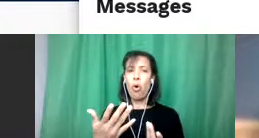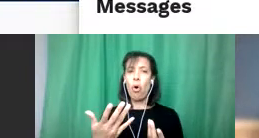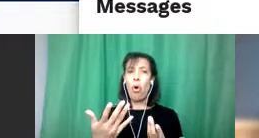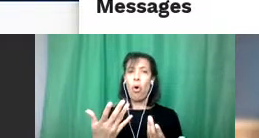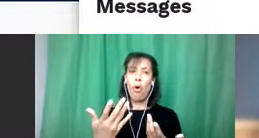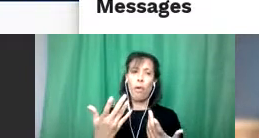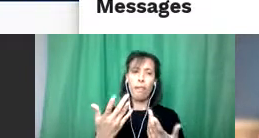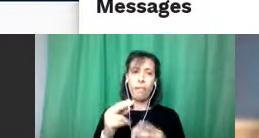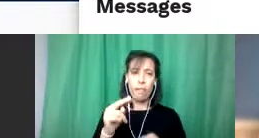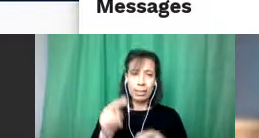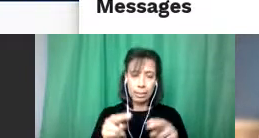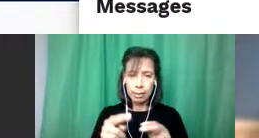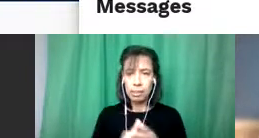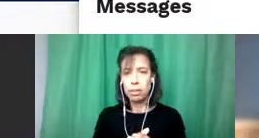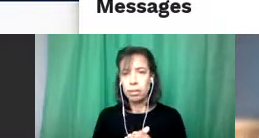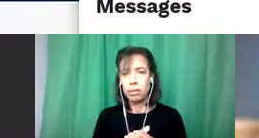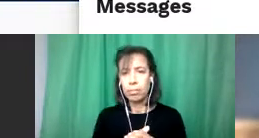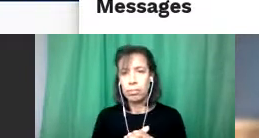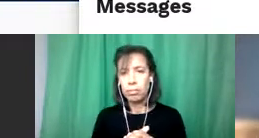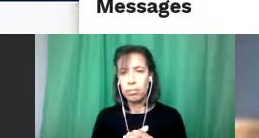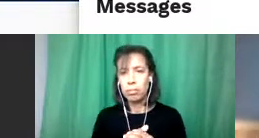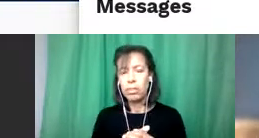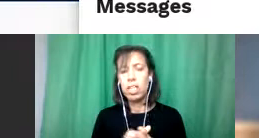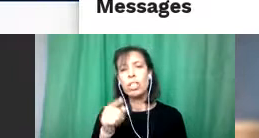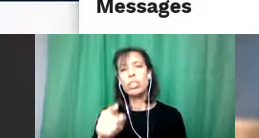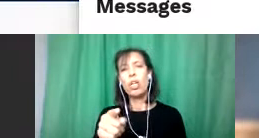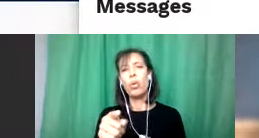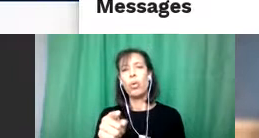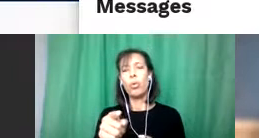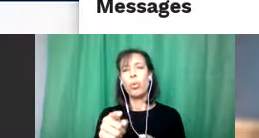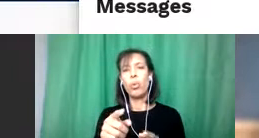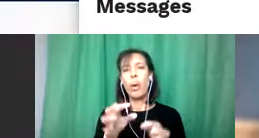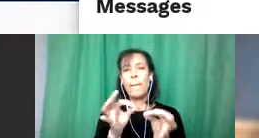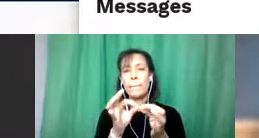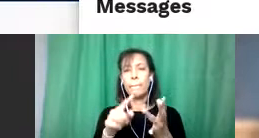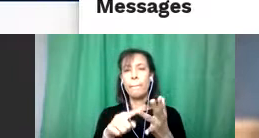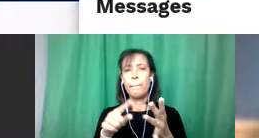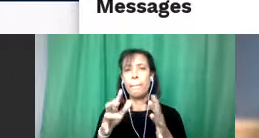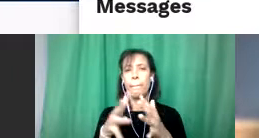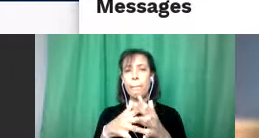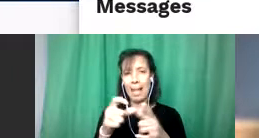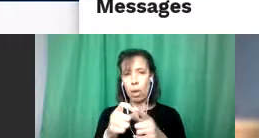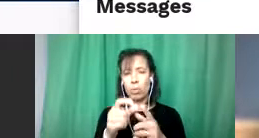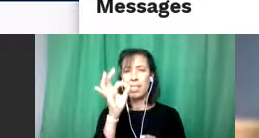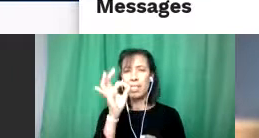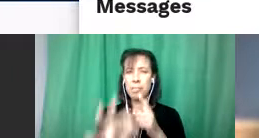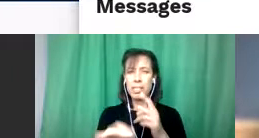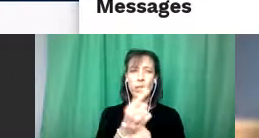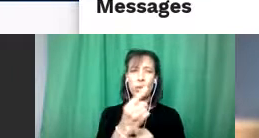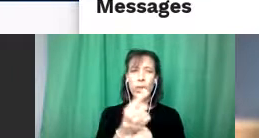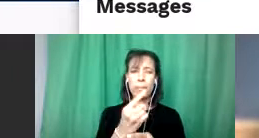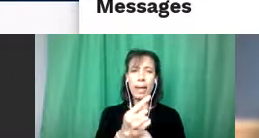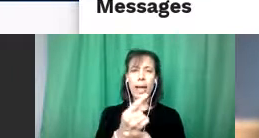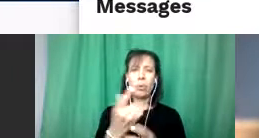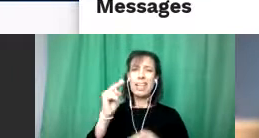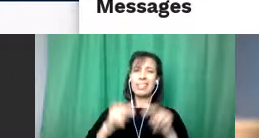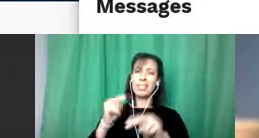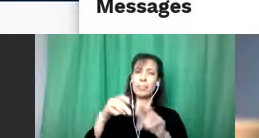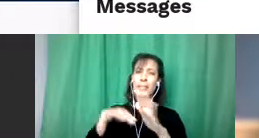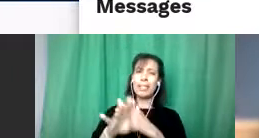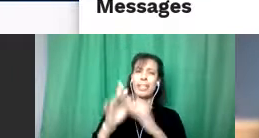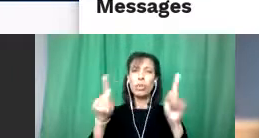specifically talking about assessment at university. But it might be that the principles that he talks about